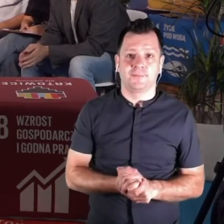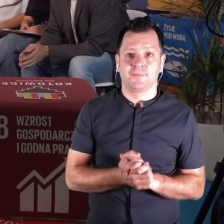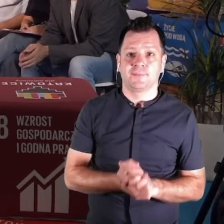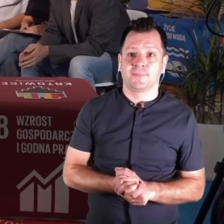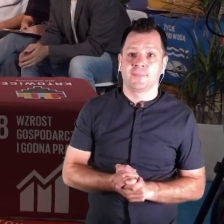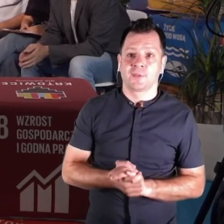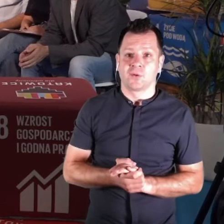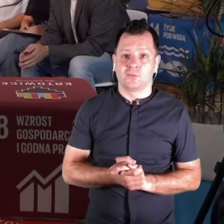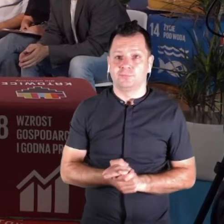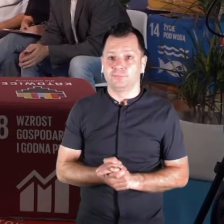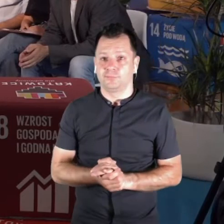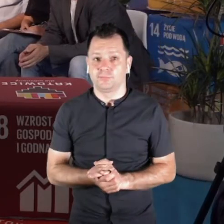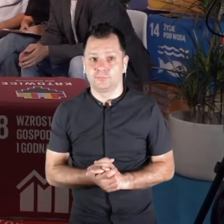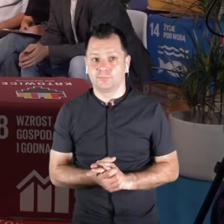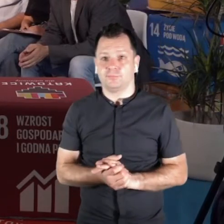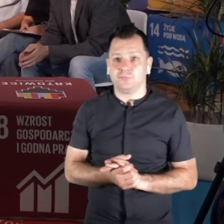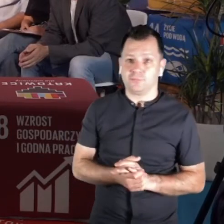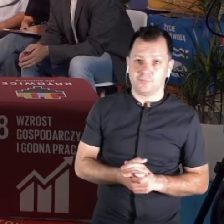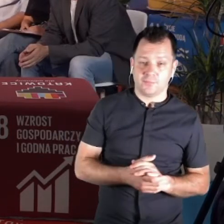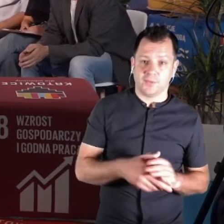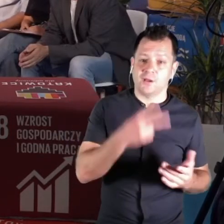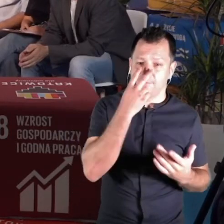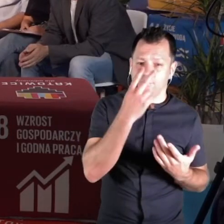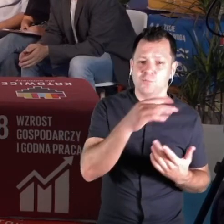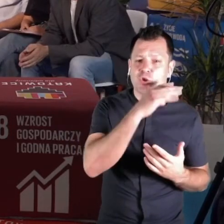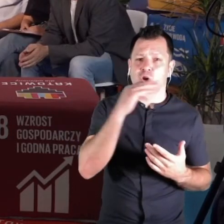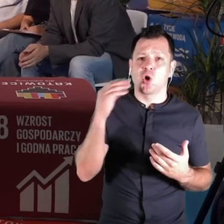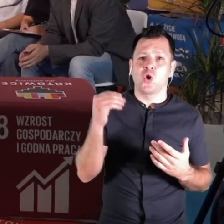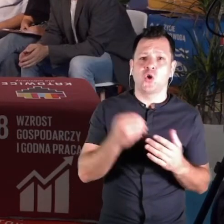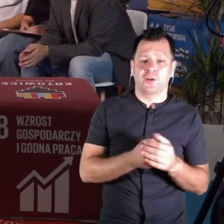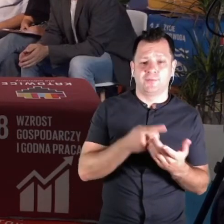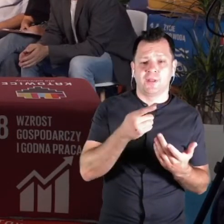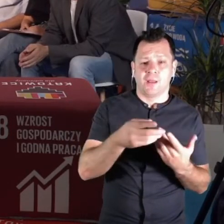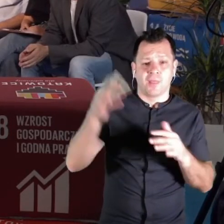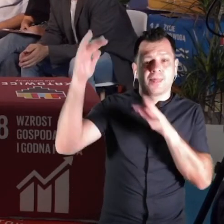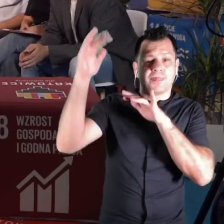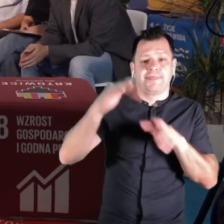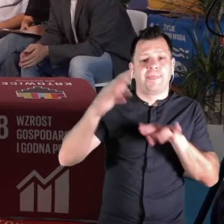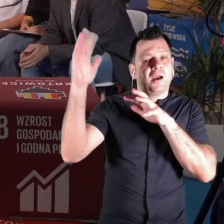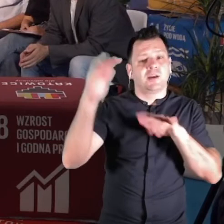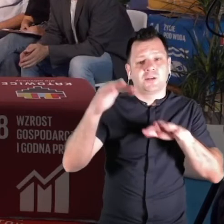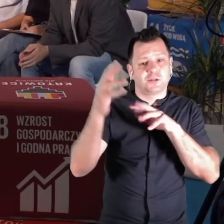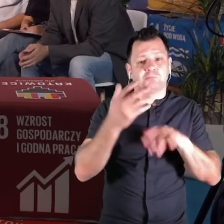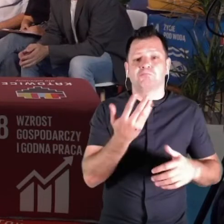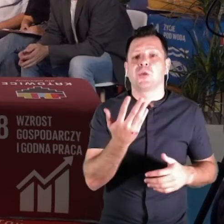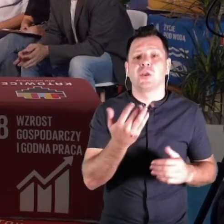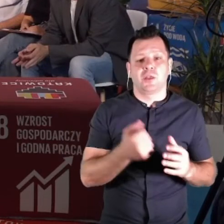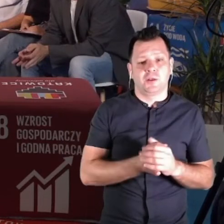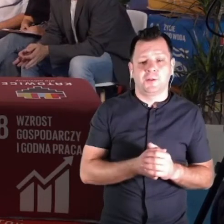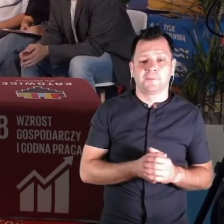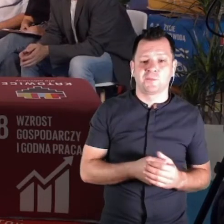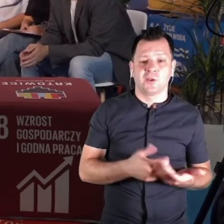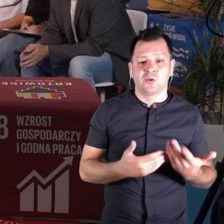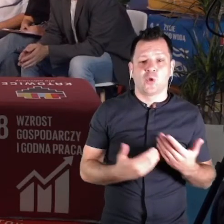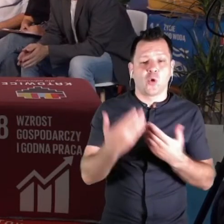rain that has fallen during the last 30 days. So this is also to inform the people